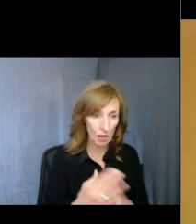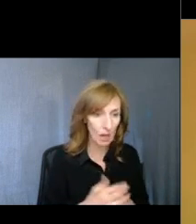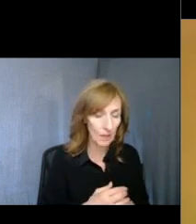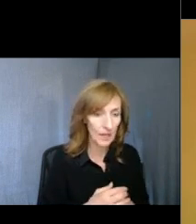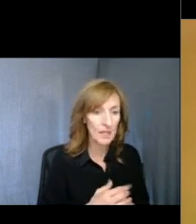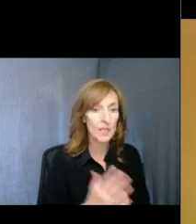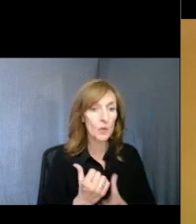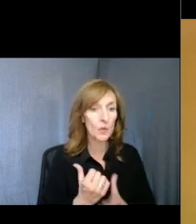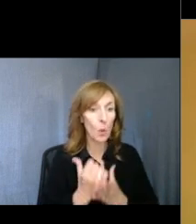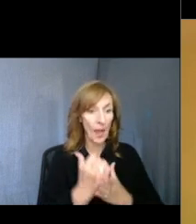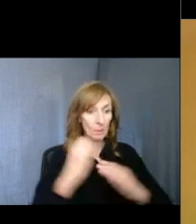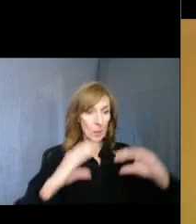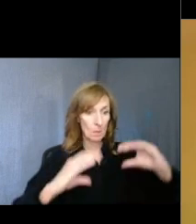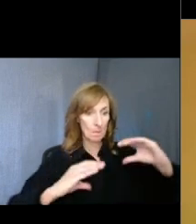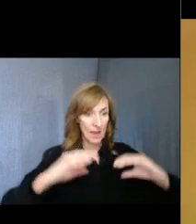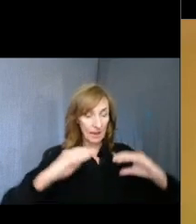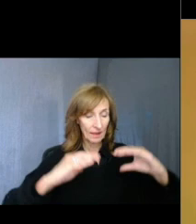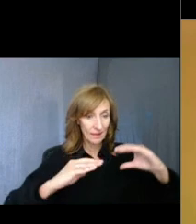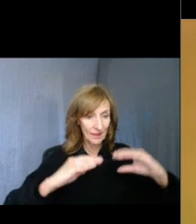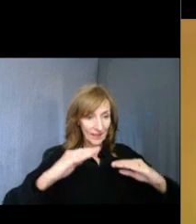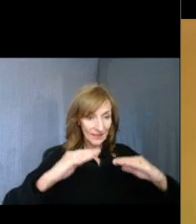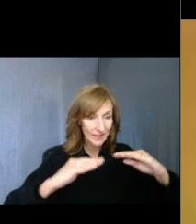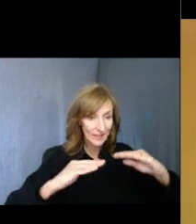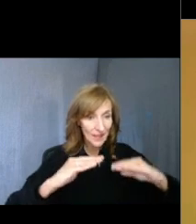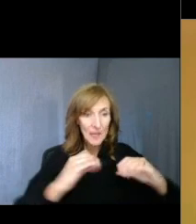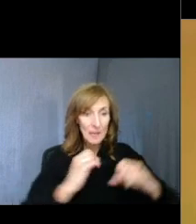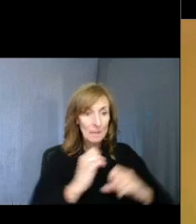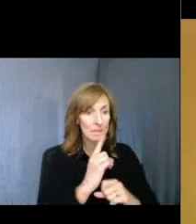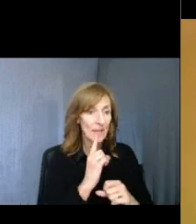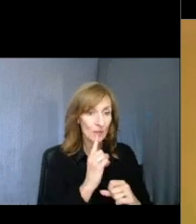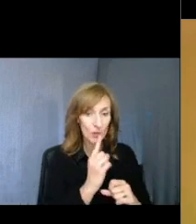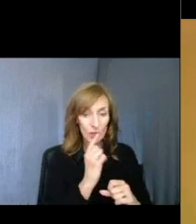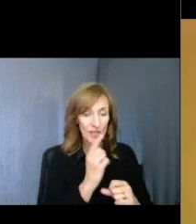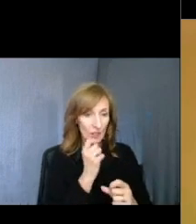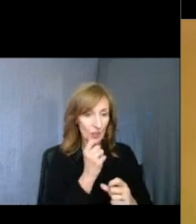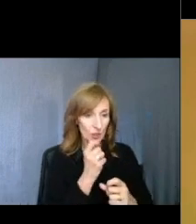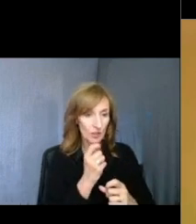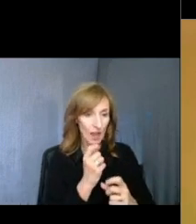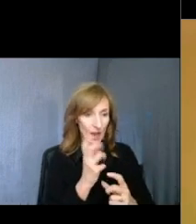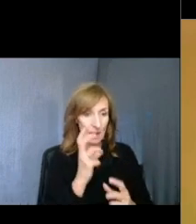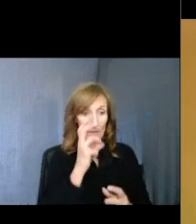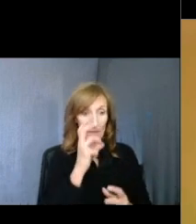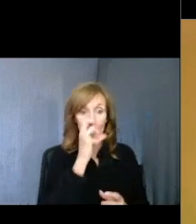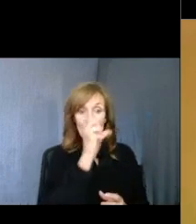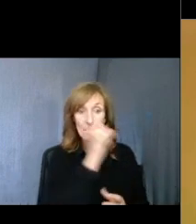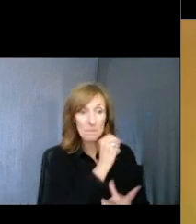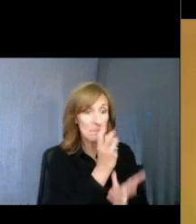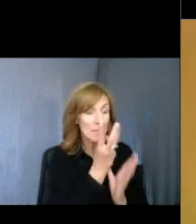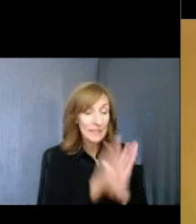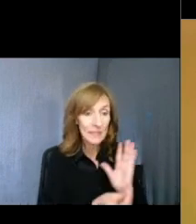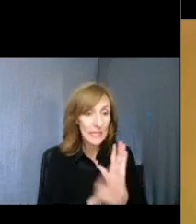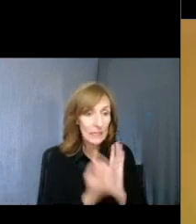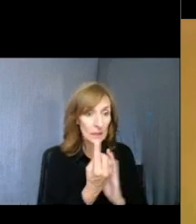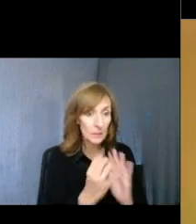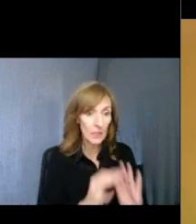sure that you're not with your diet missing some essential nutrient.